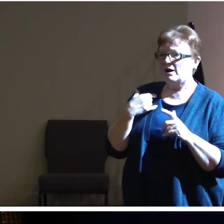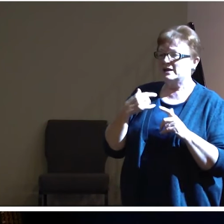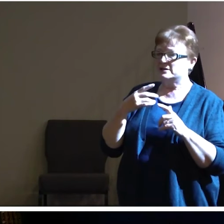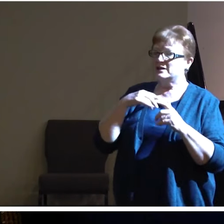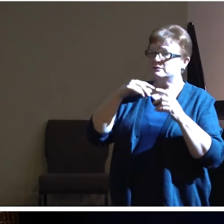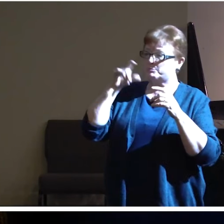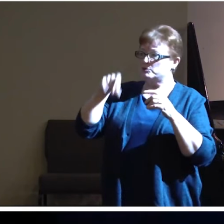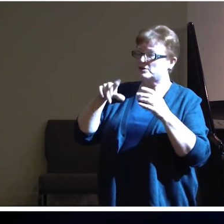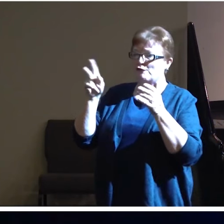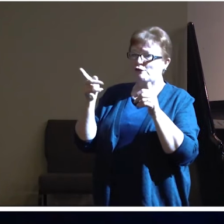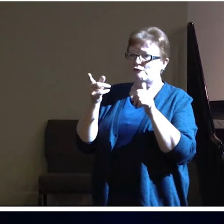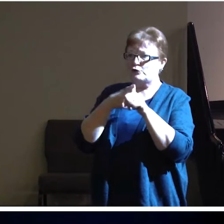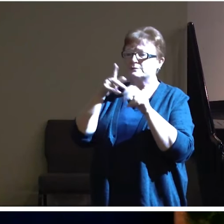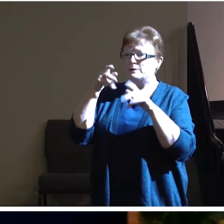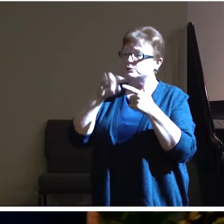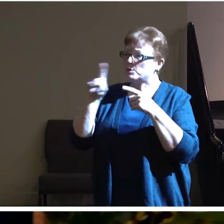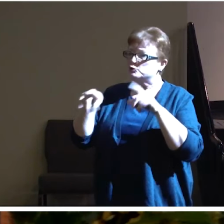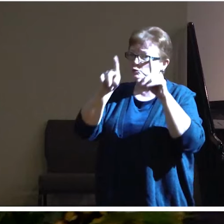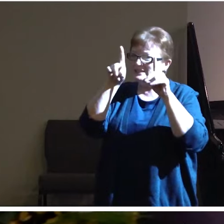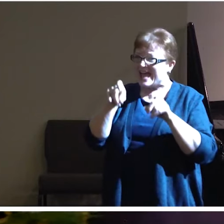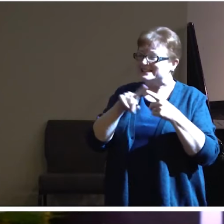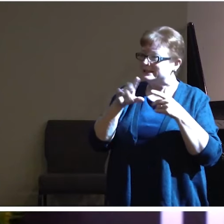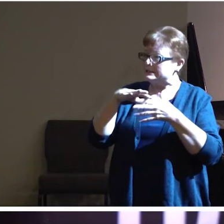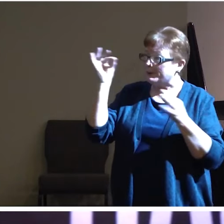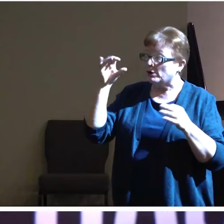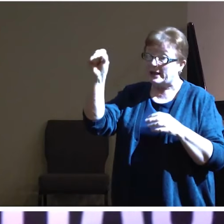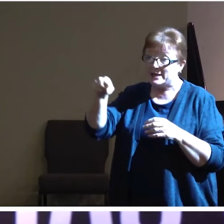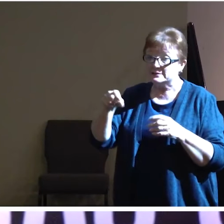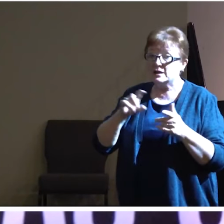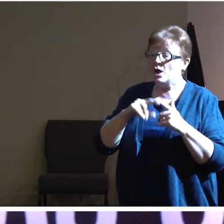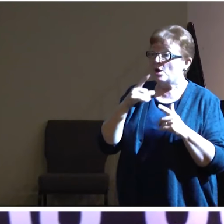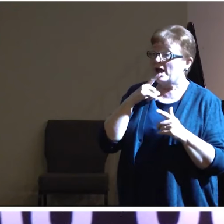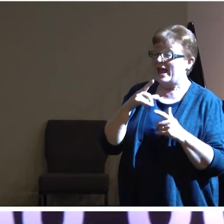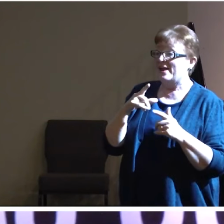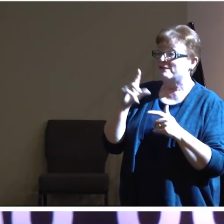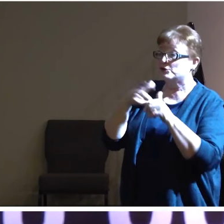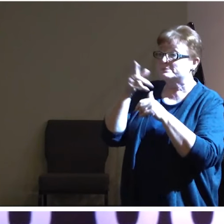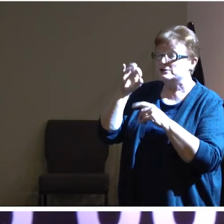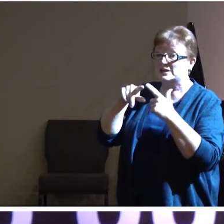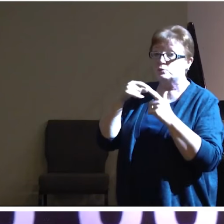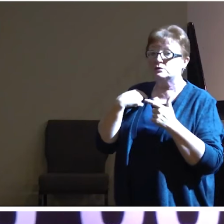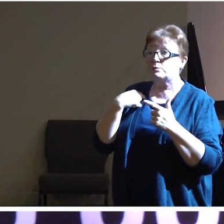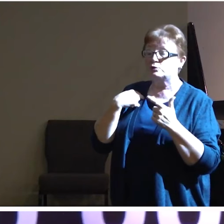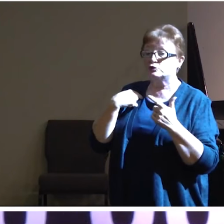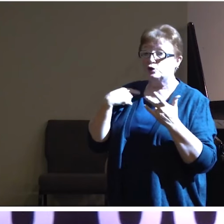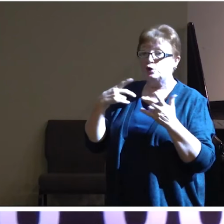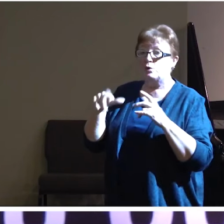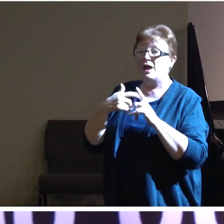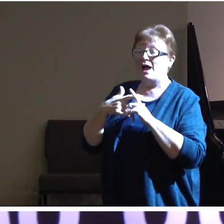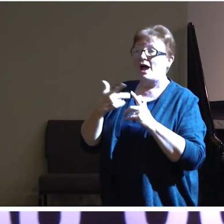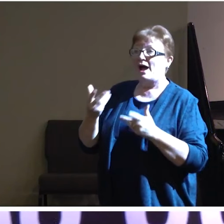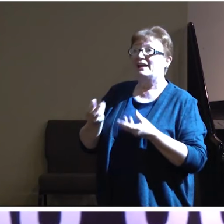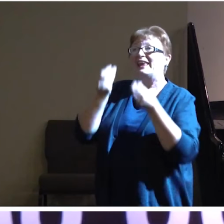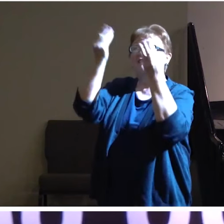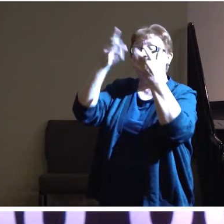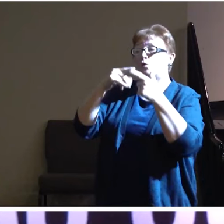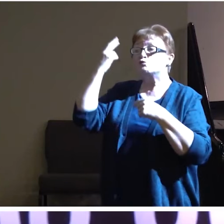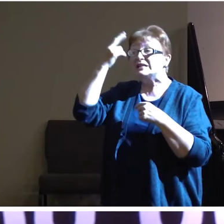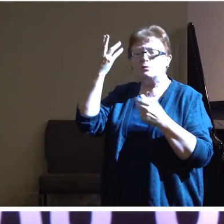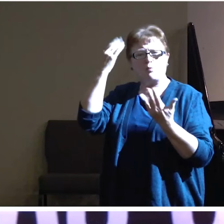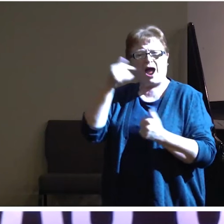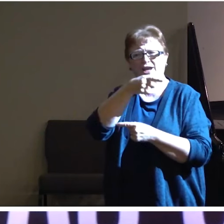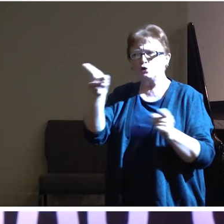In 1 Peter chapter 3 verse 15, we're told to give a reason, an apologetic, for the hope that